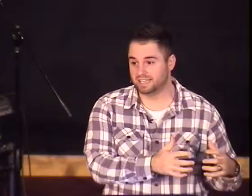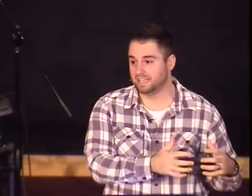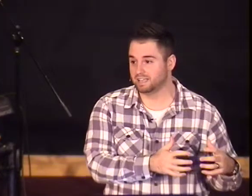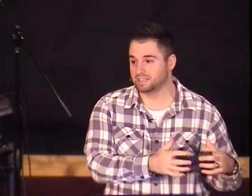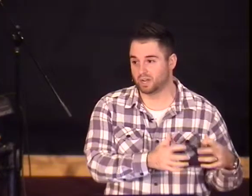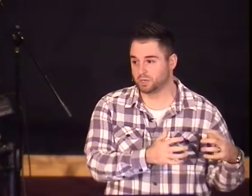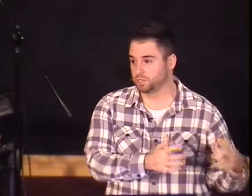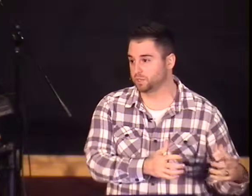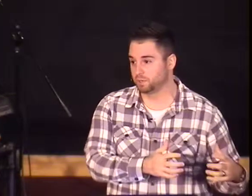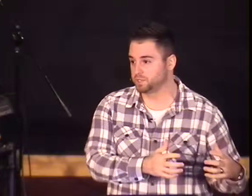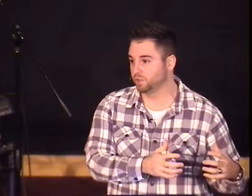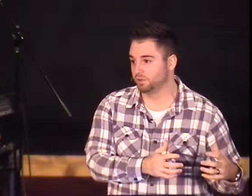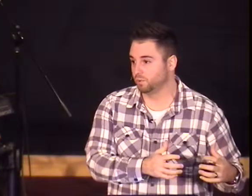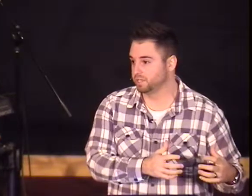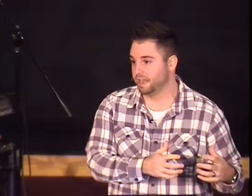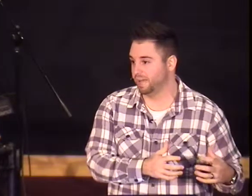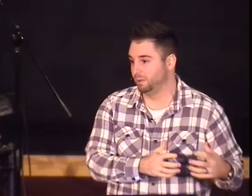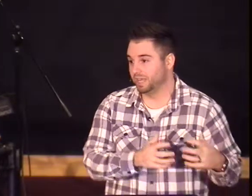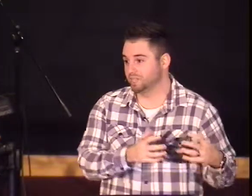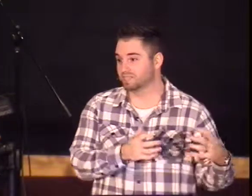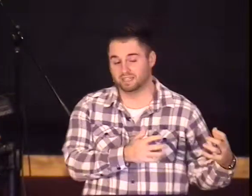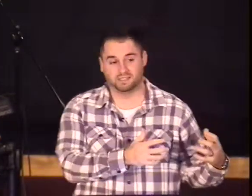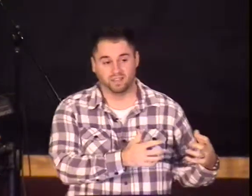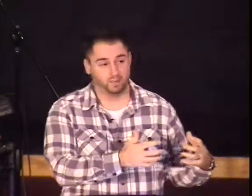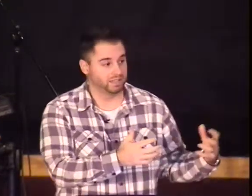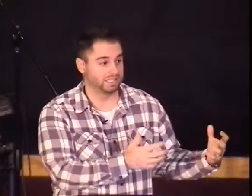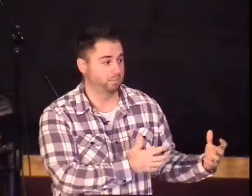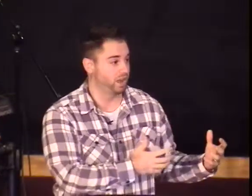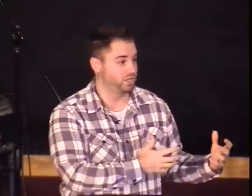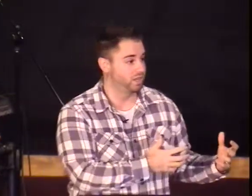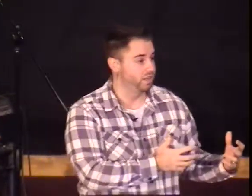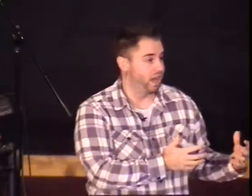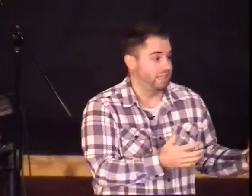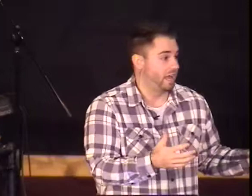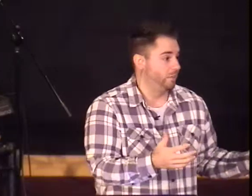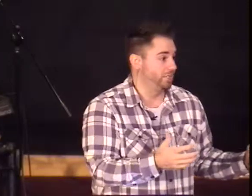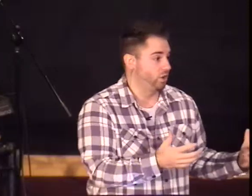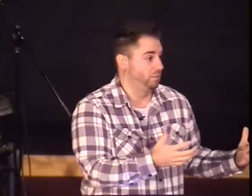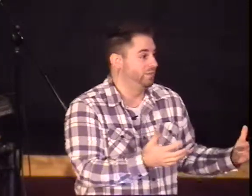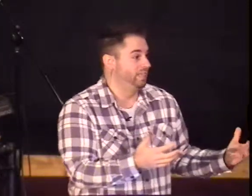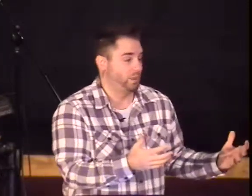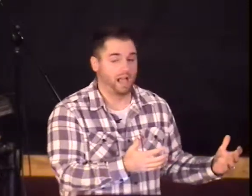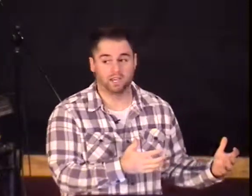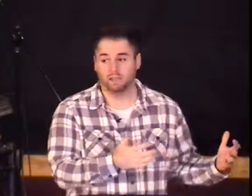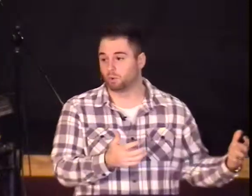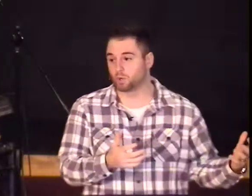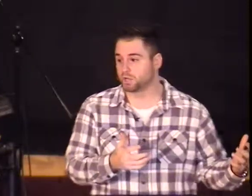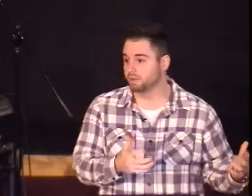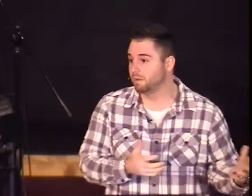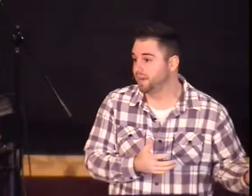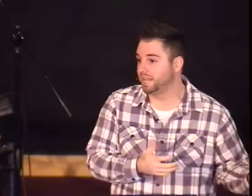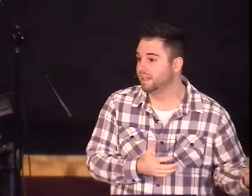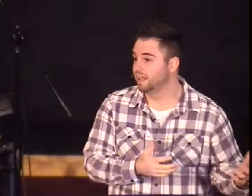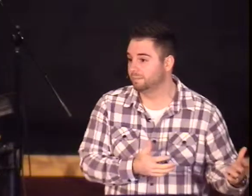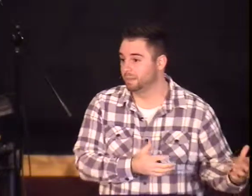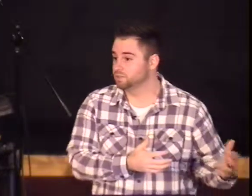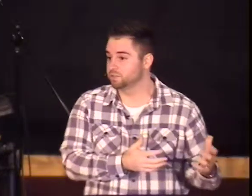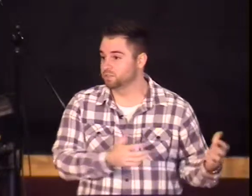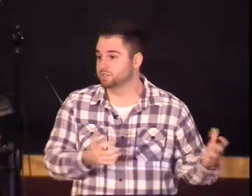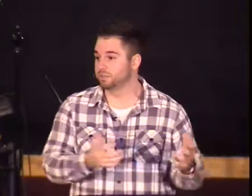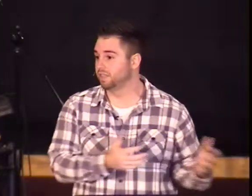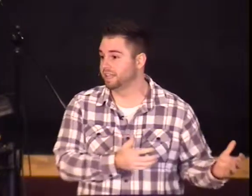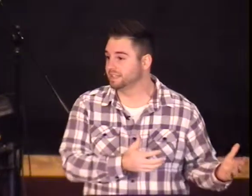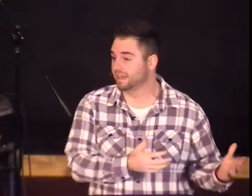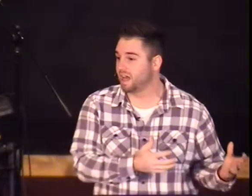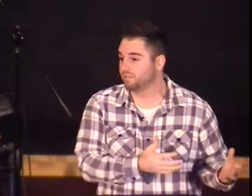lot of ideas that Christians are persecuted for today. I mean, we could list a bunch. The hot topics are homosexuality, abortion, money. I mean,